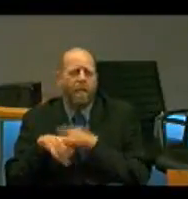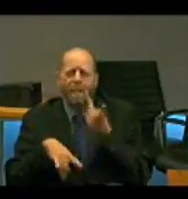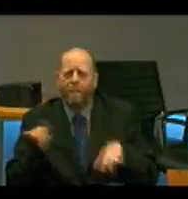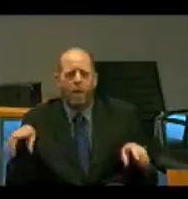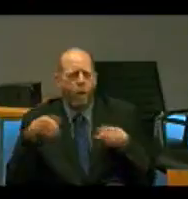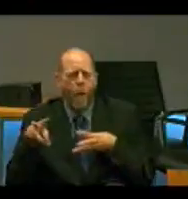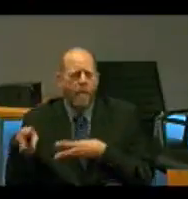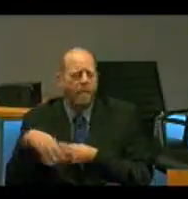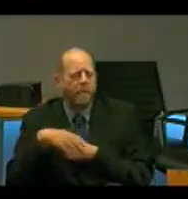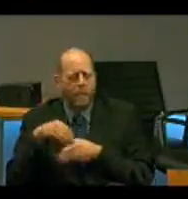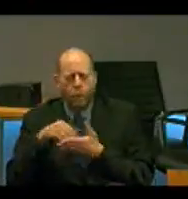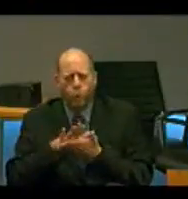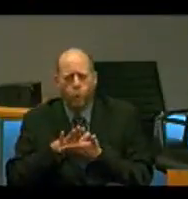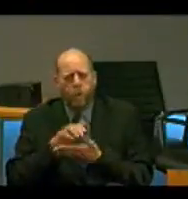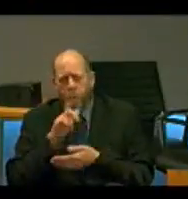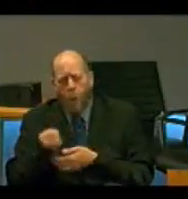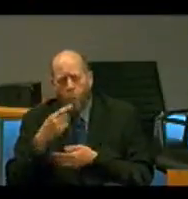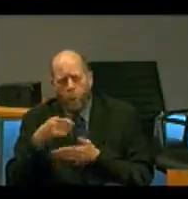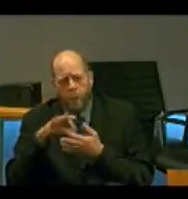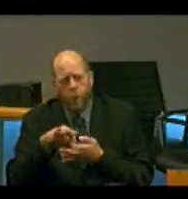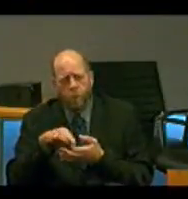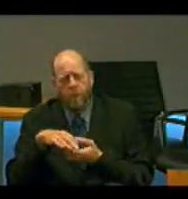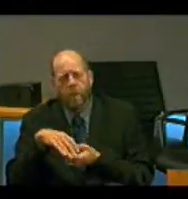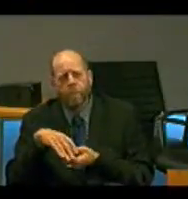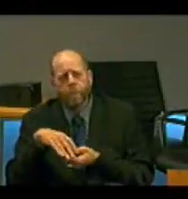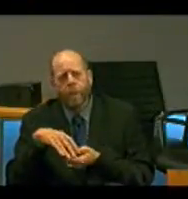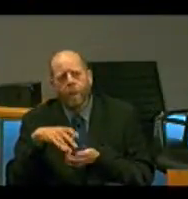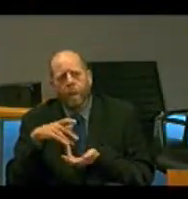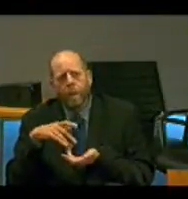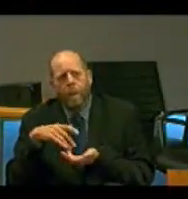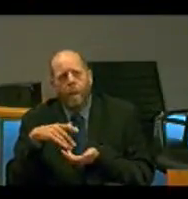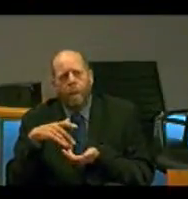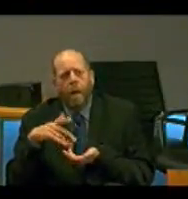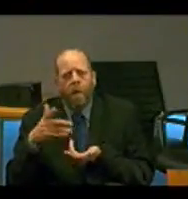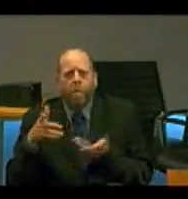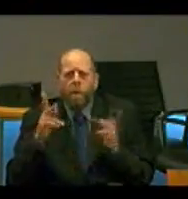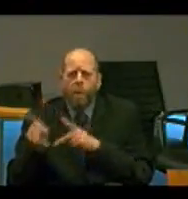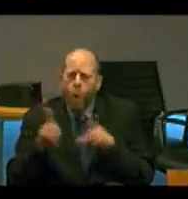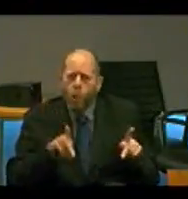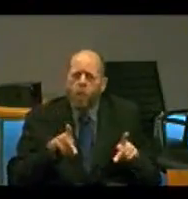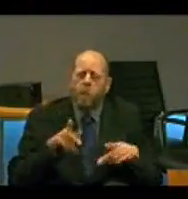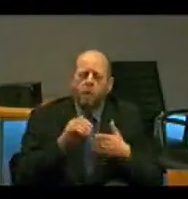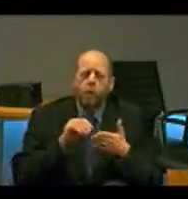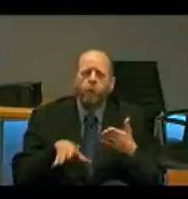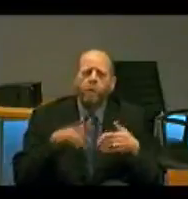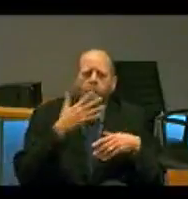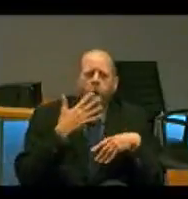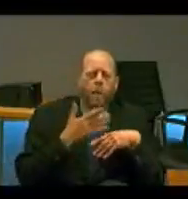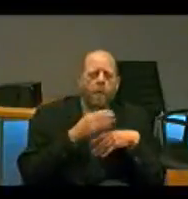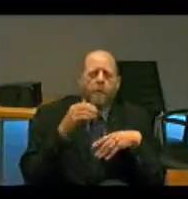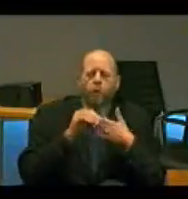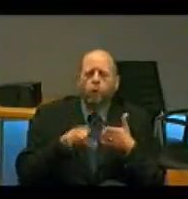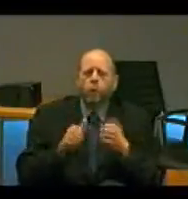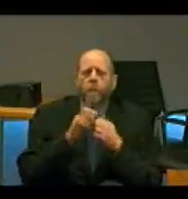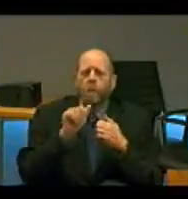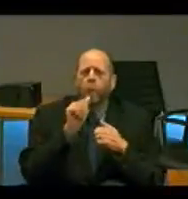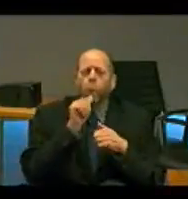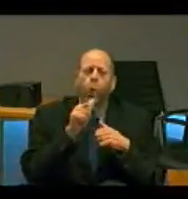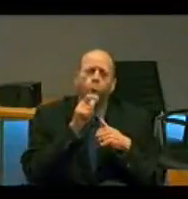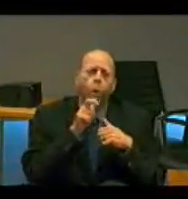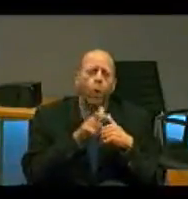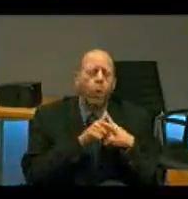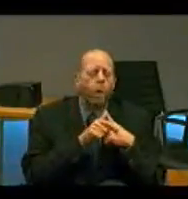ways in schools, not only in terms of the proportion of students of color and students with disabilities who end